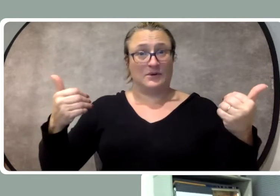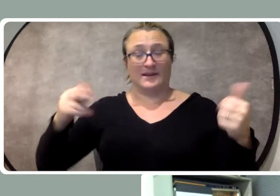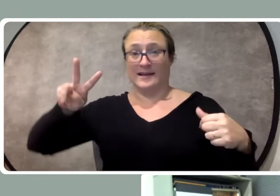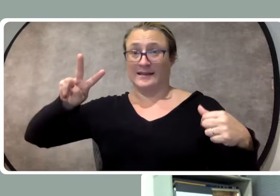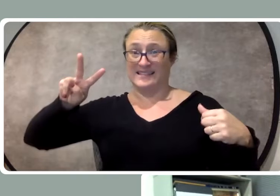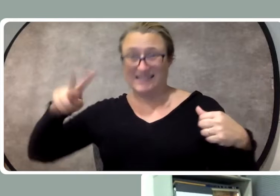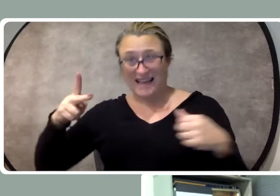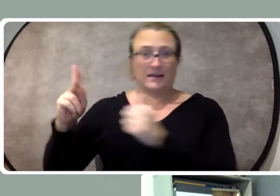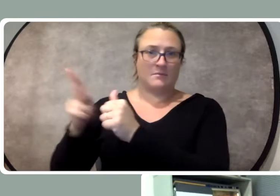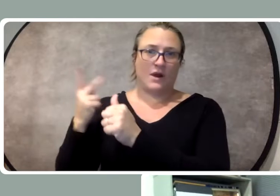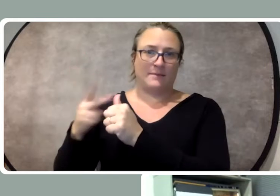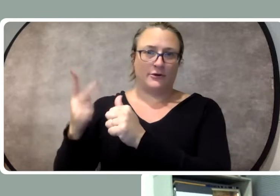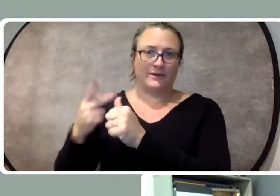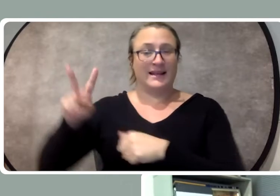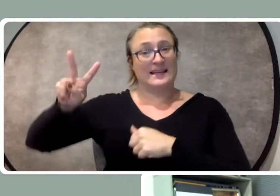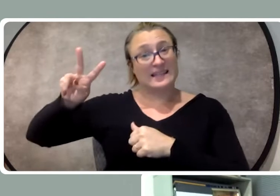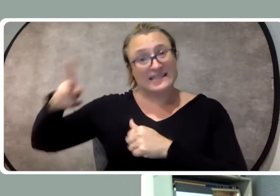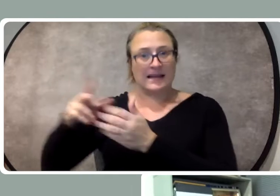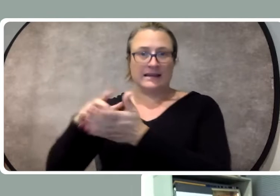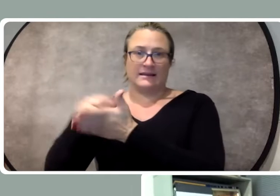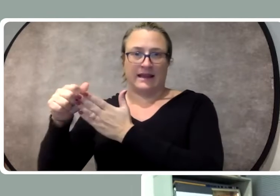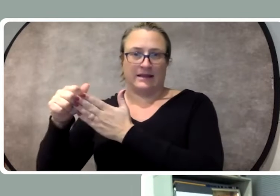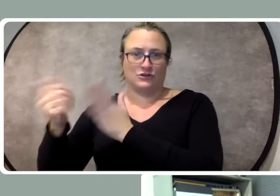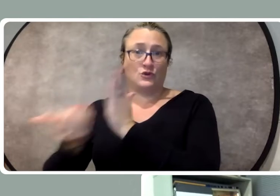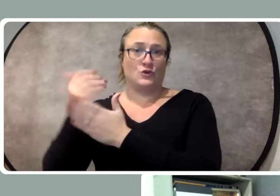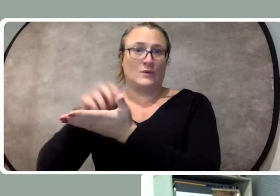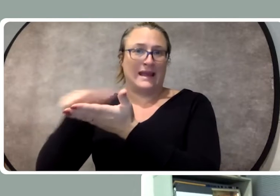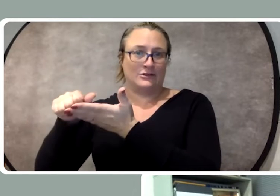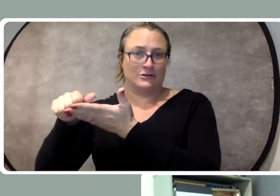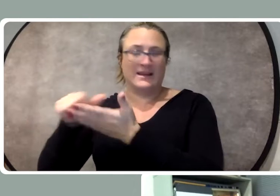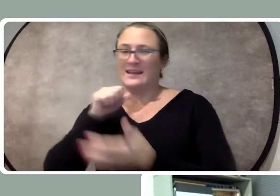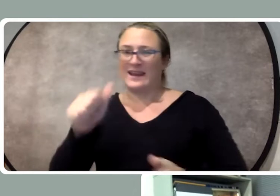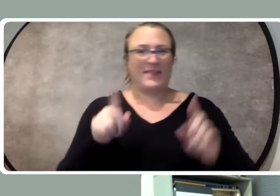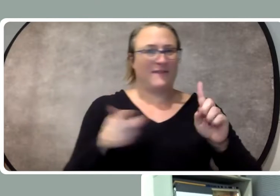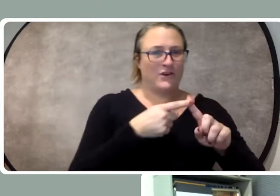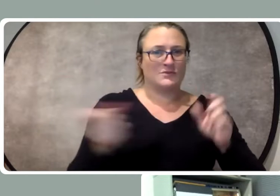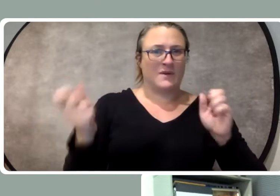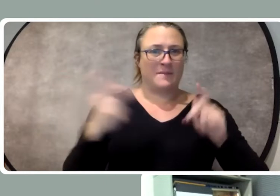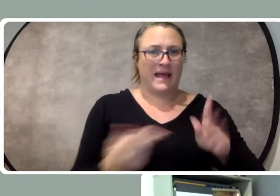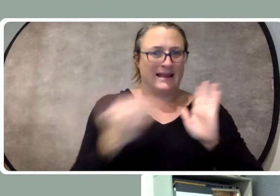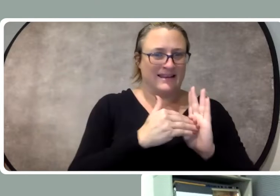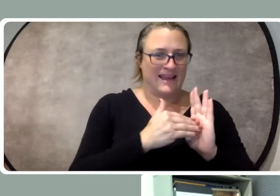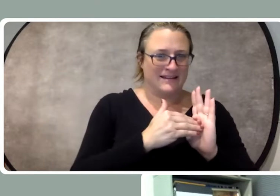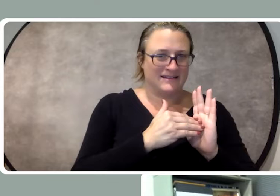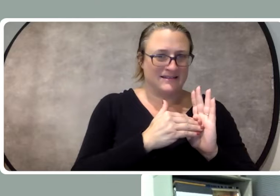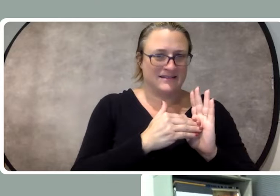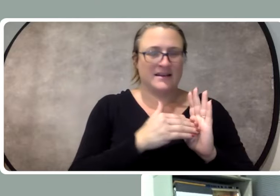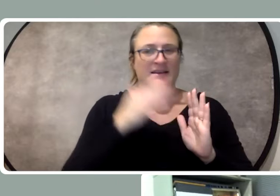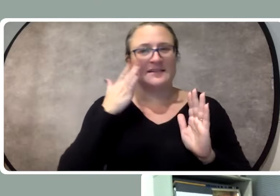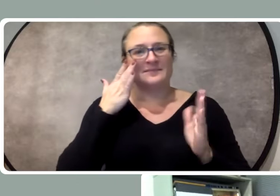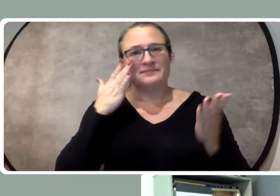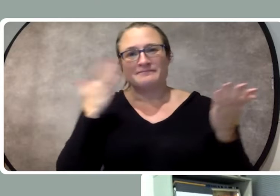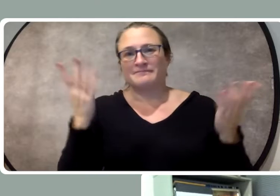primary, so a second cancer rather than a recurrence of the first one. Sometimes we're not able to really